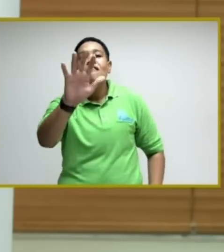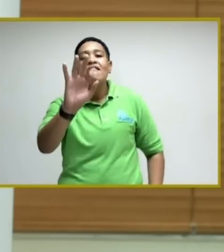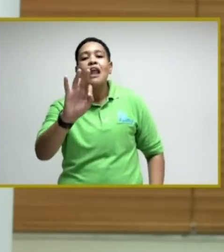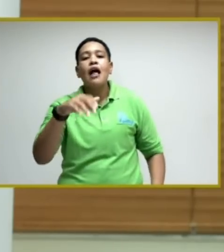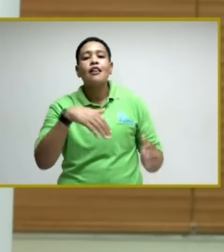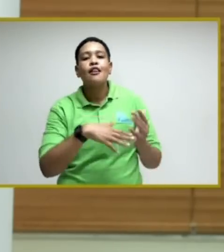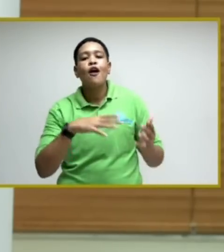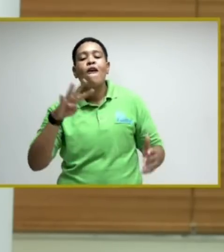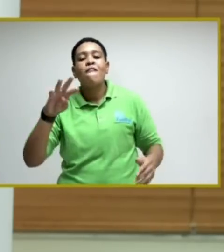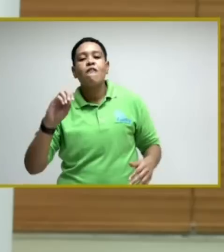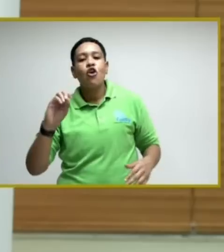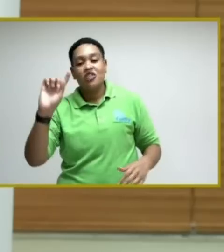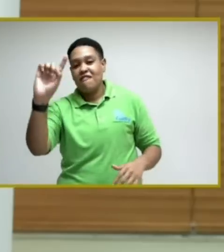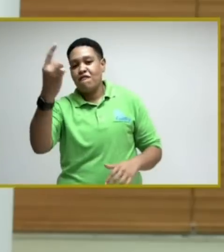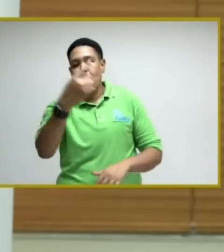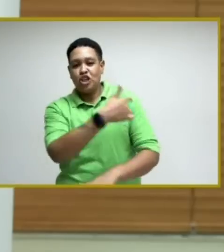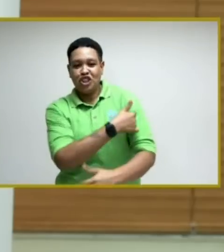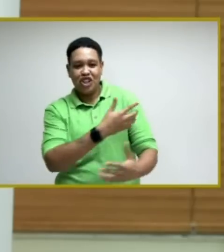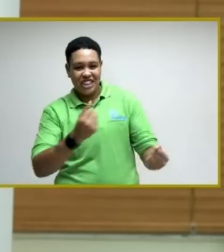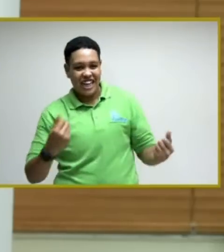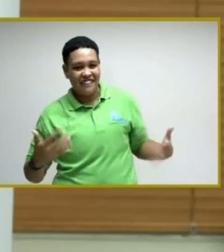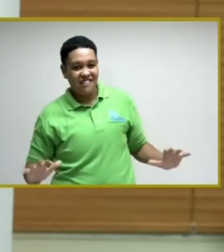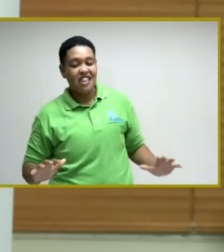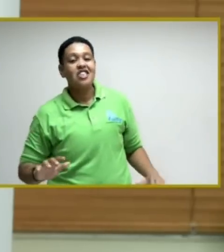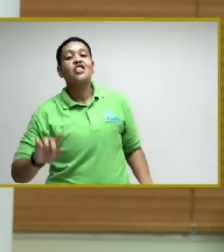459,040 were first doses,